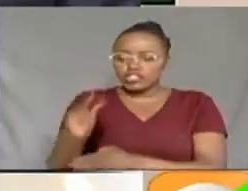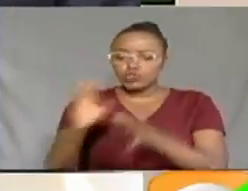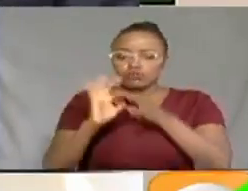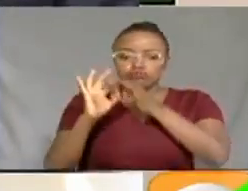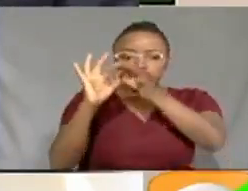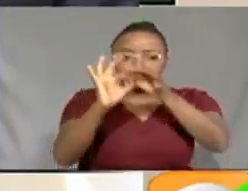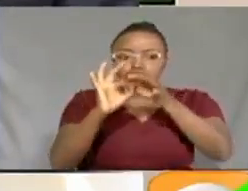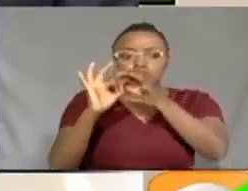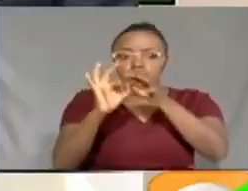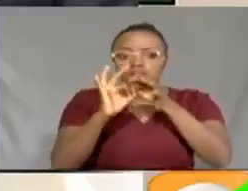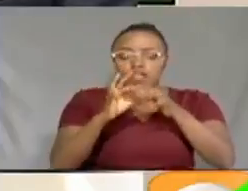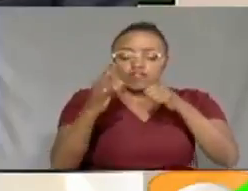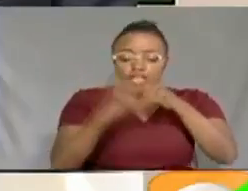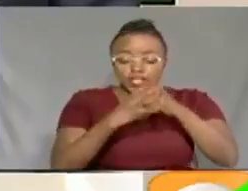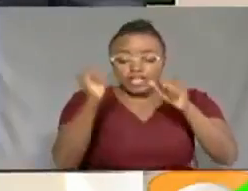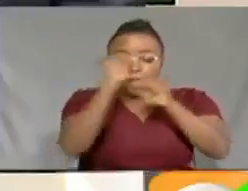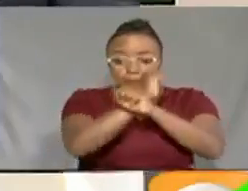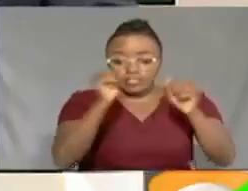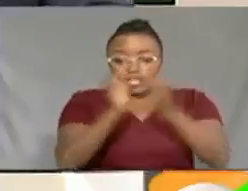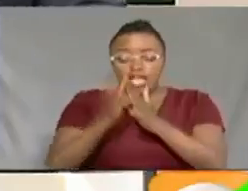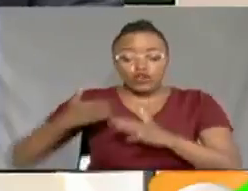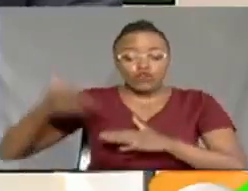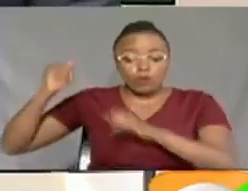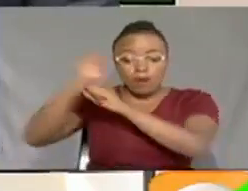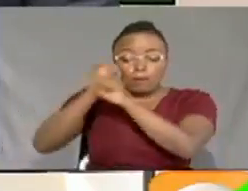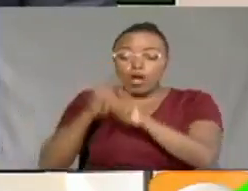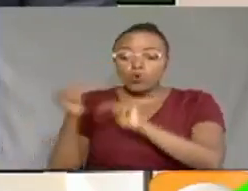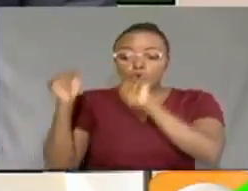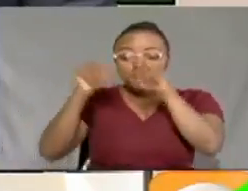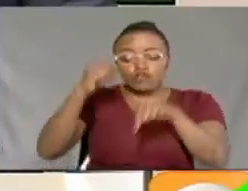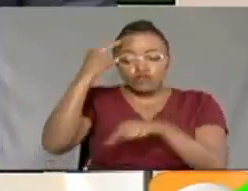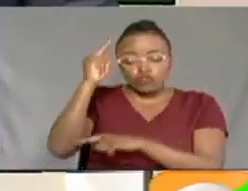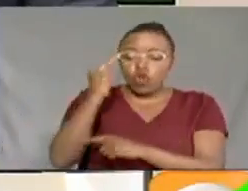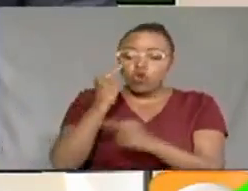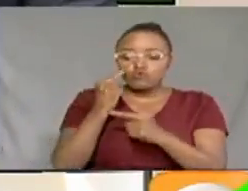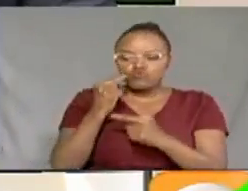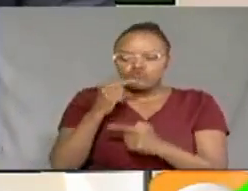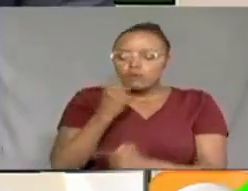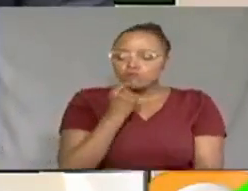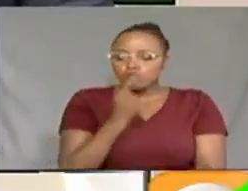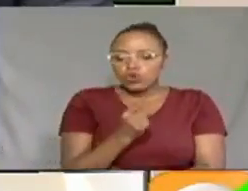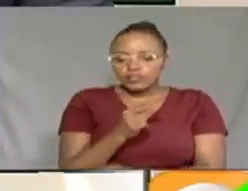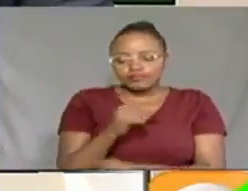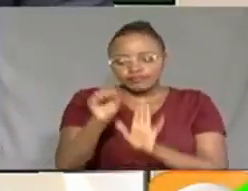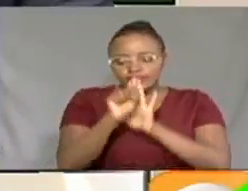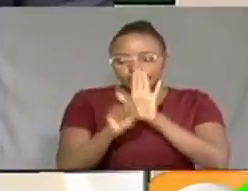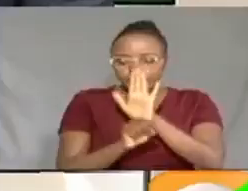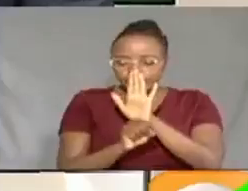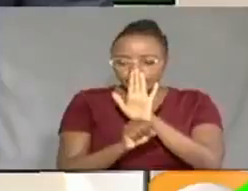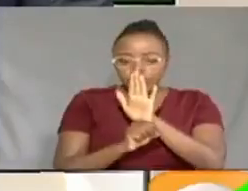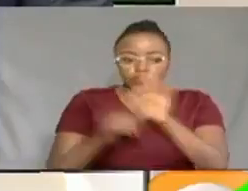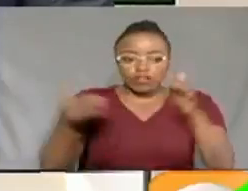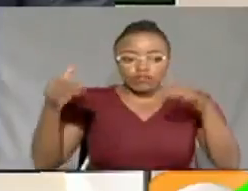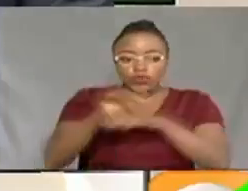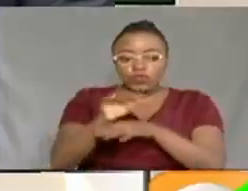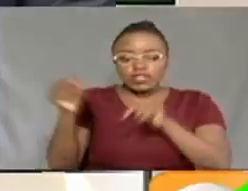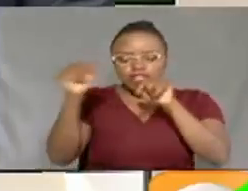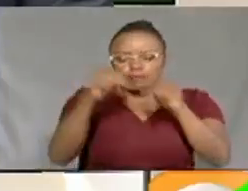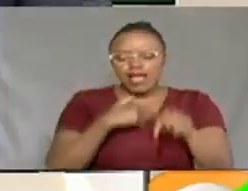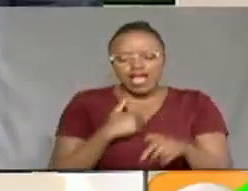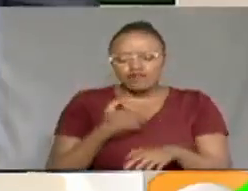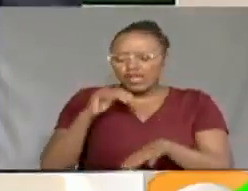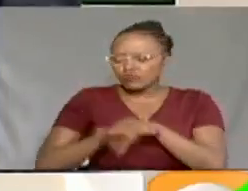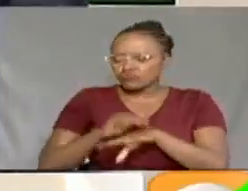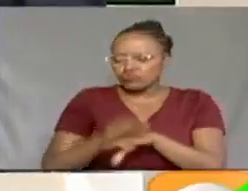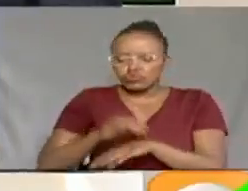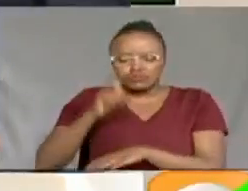We're talking about eight sitting and former heads of states who attended Moi's state funeral at the Nyayo National Stadium, where they paid glowing tribute